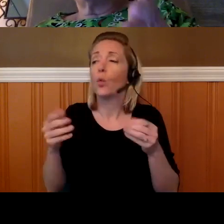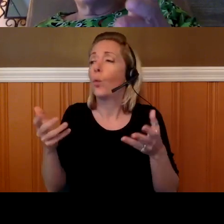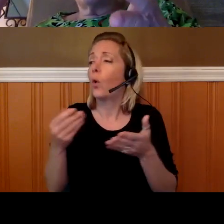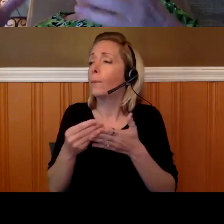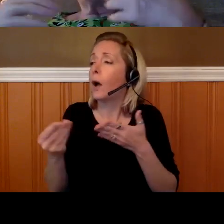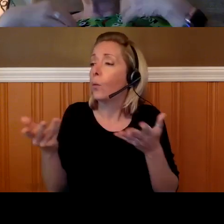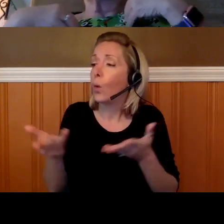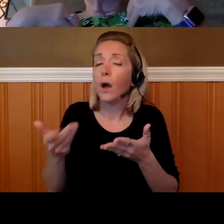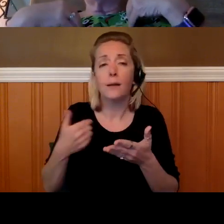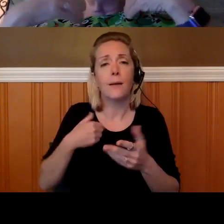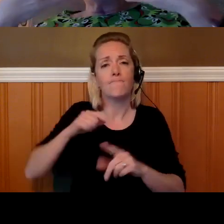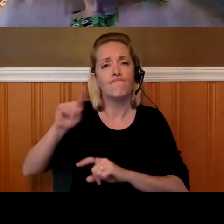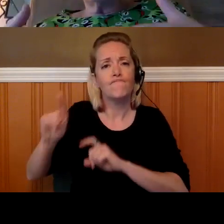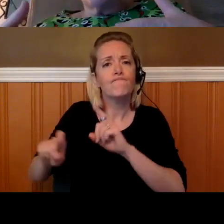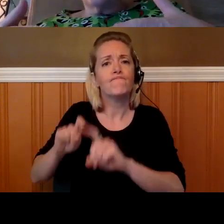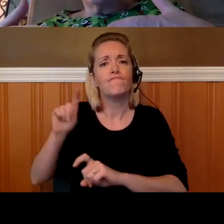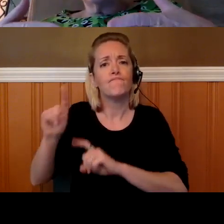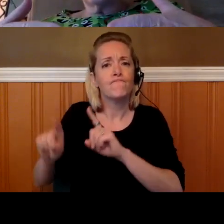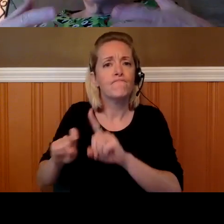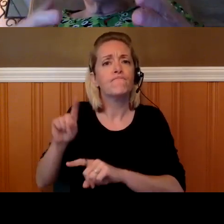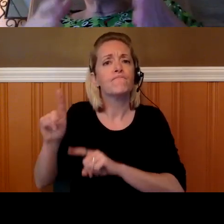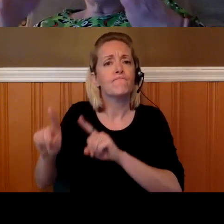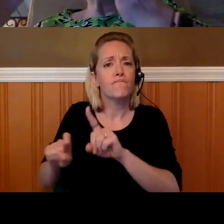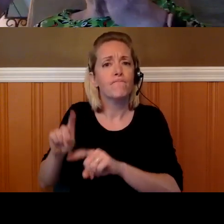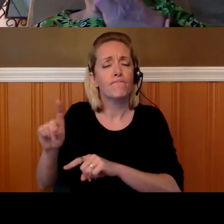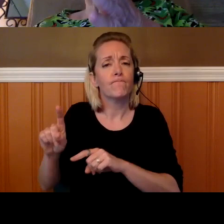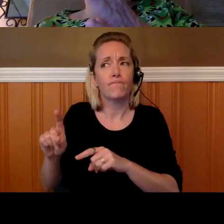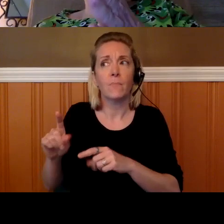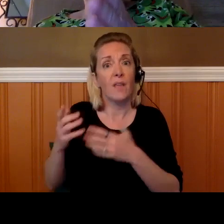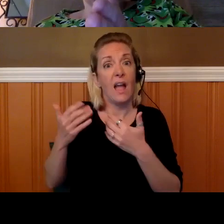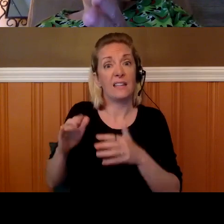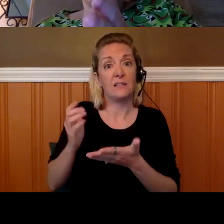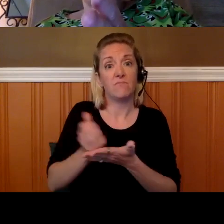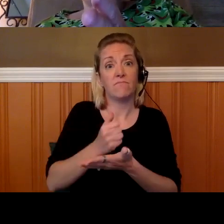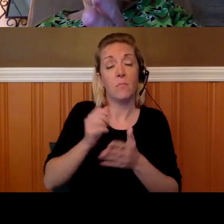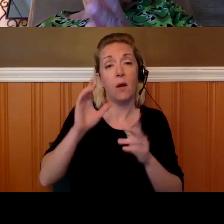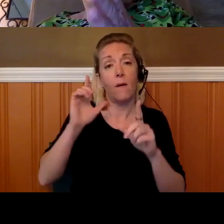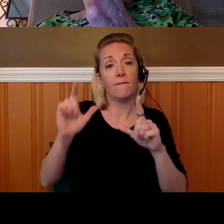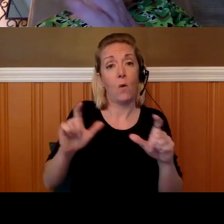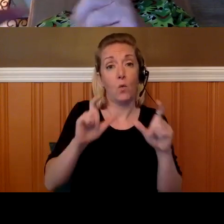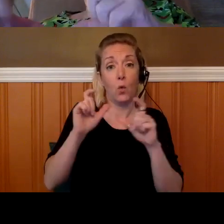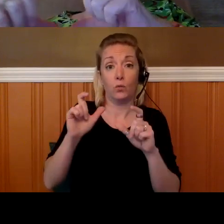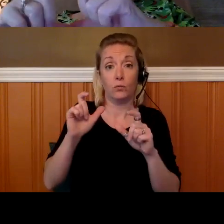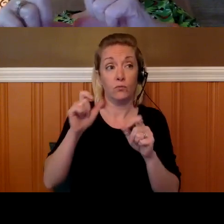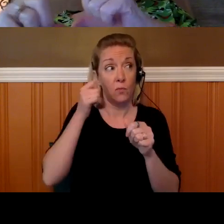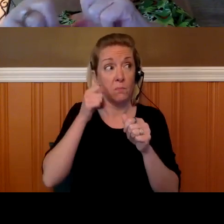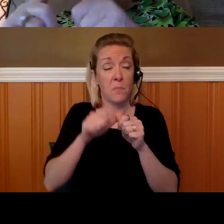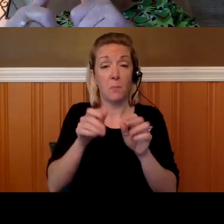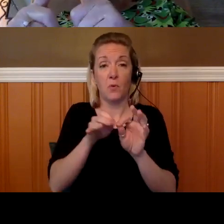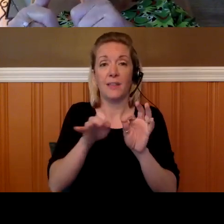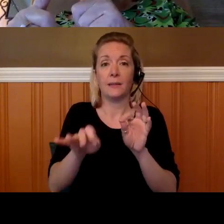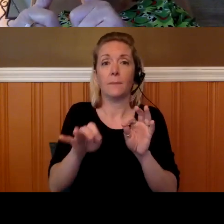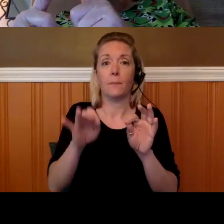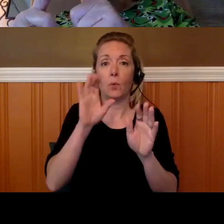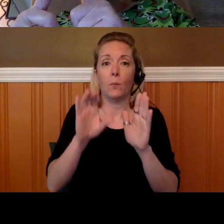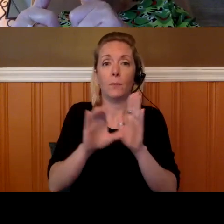I'm asking Marin those questions, I still use photos, like you saw the simplified pictures of corduroy.